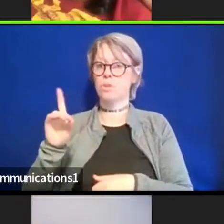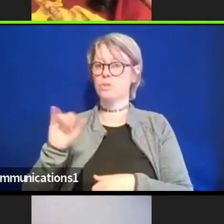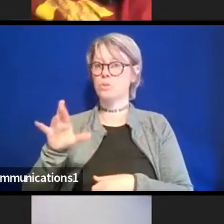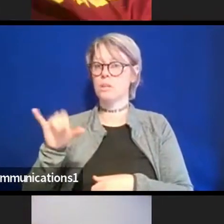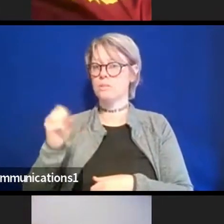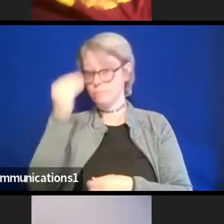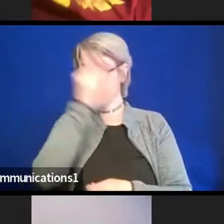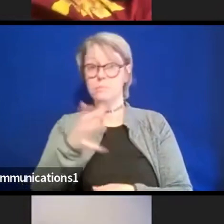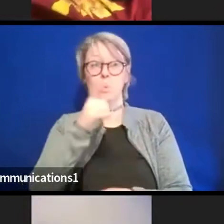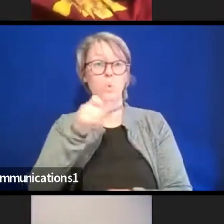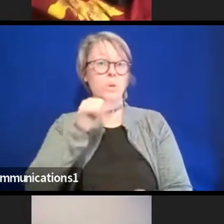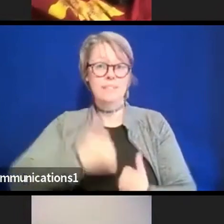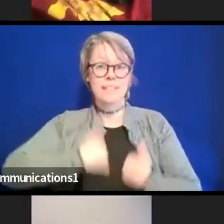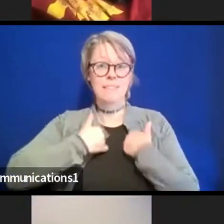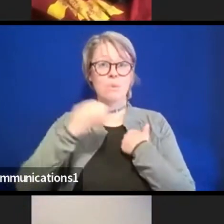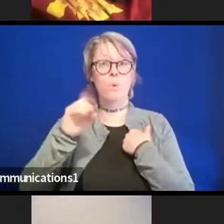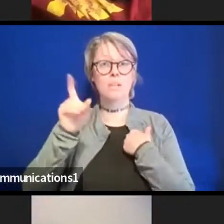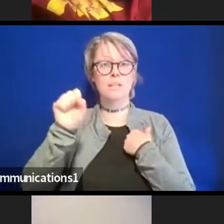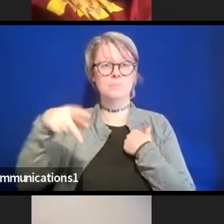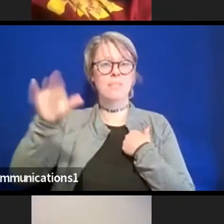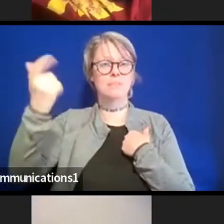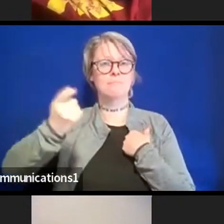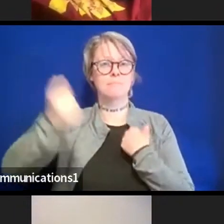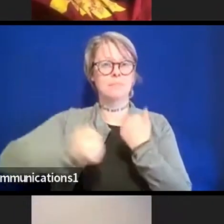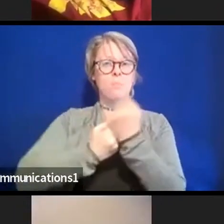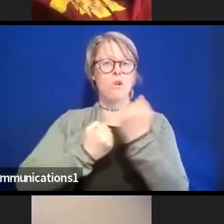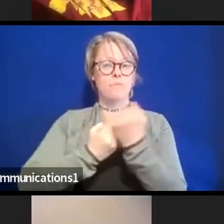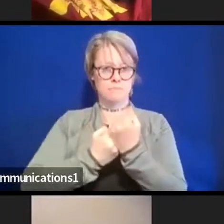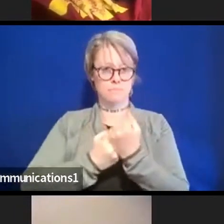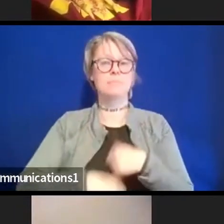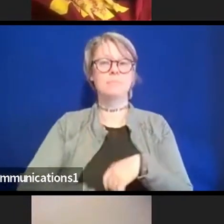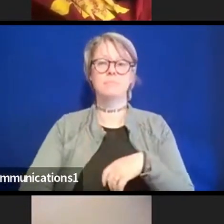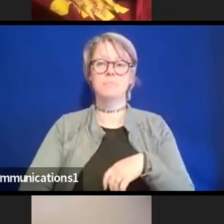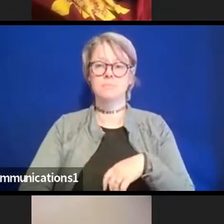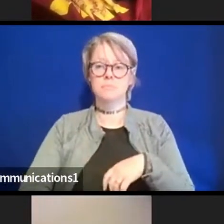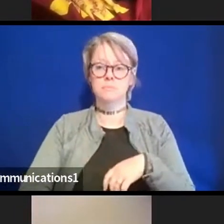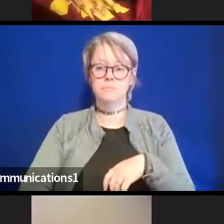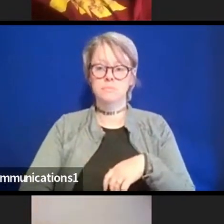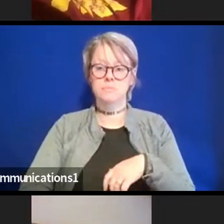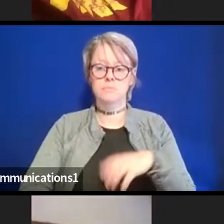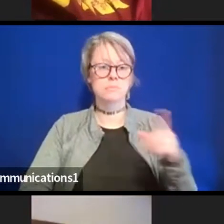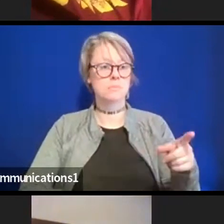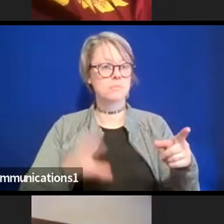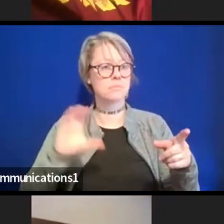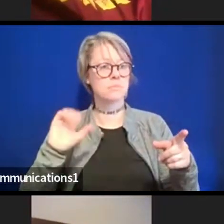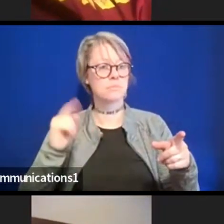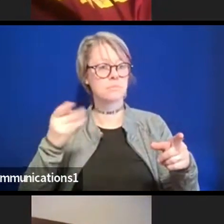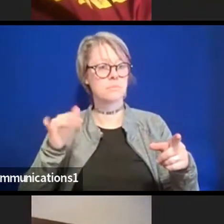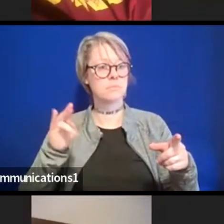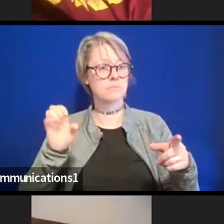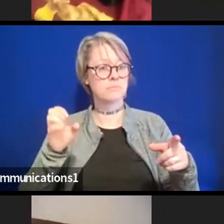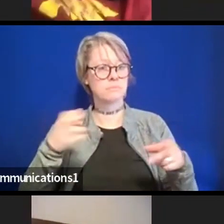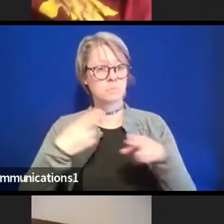that aren't in Ontario, is disability support. And do we have, Catherine, are we okay to do a couple